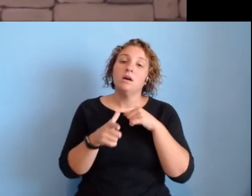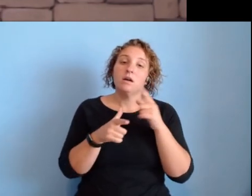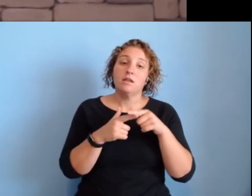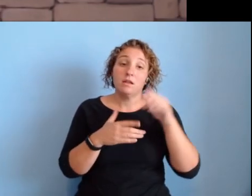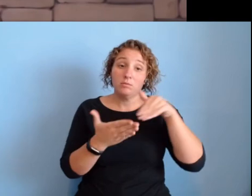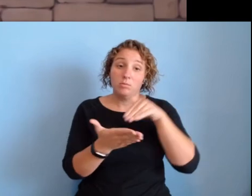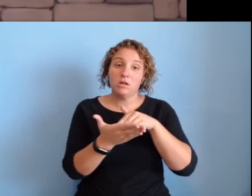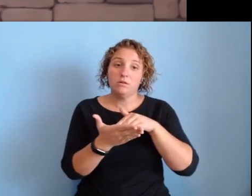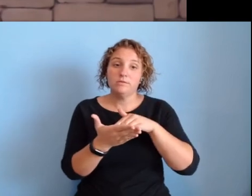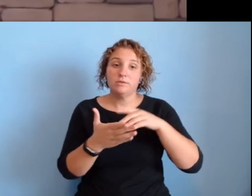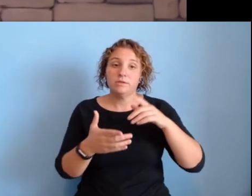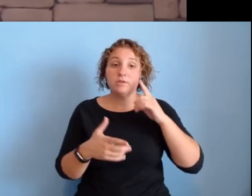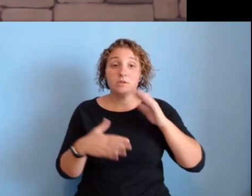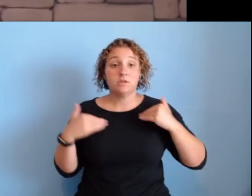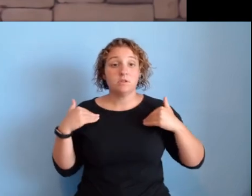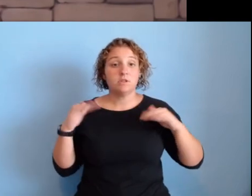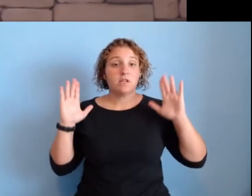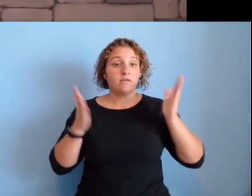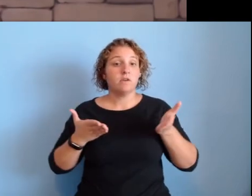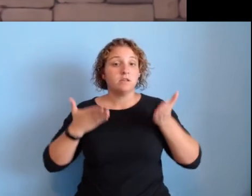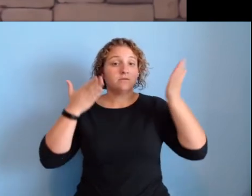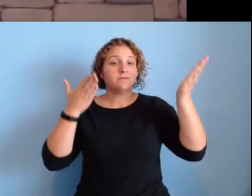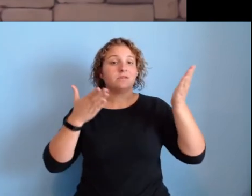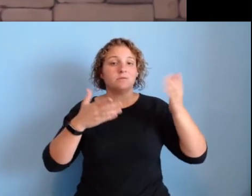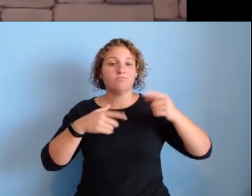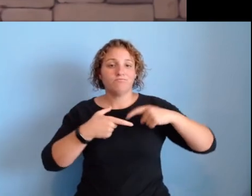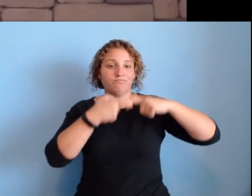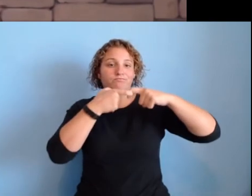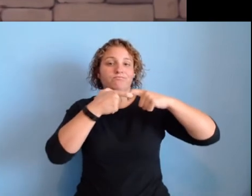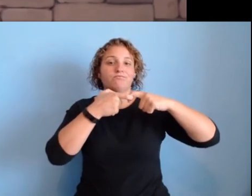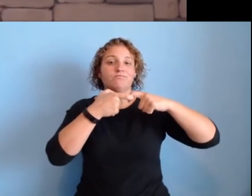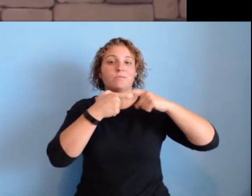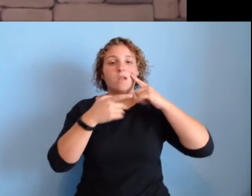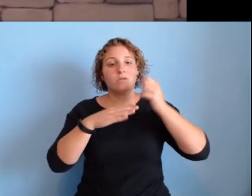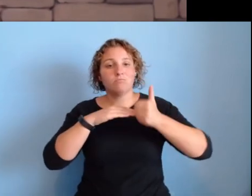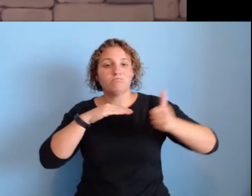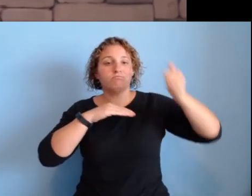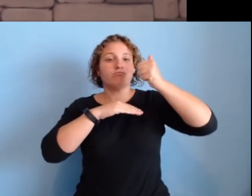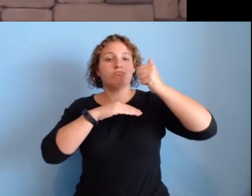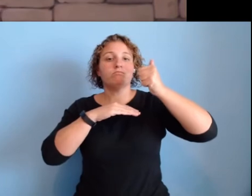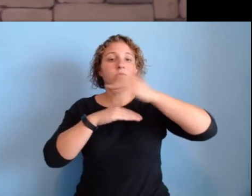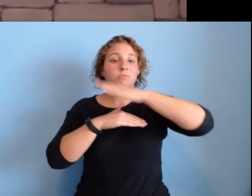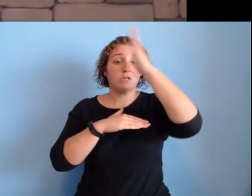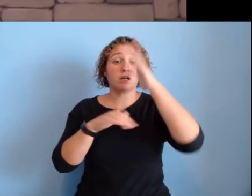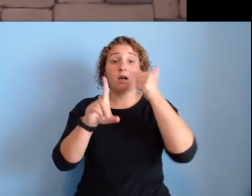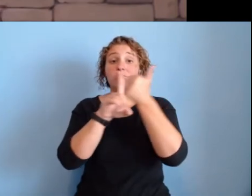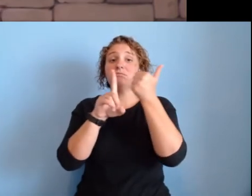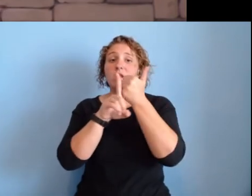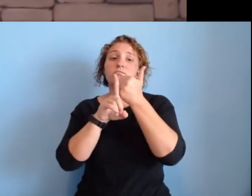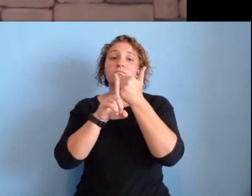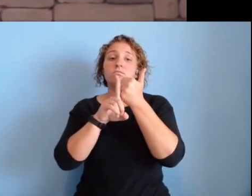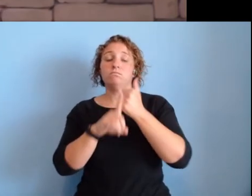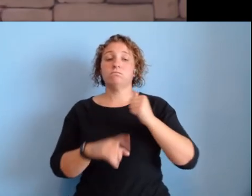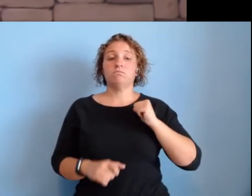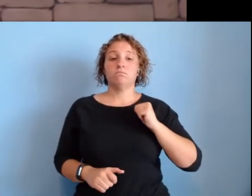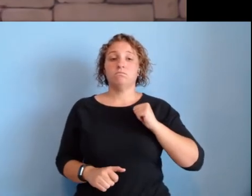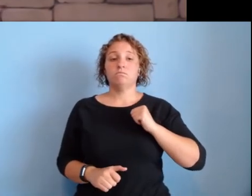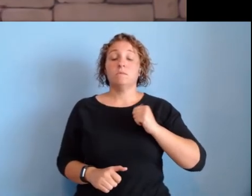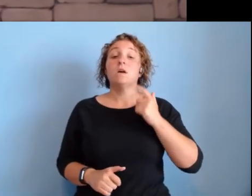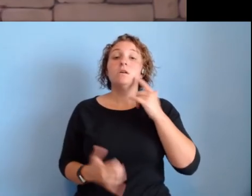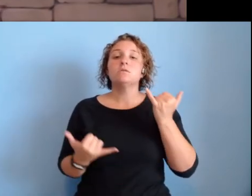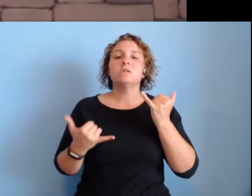36, we learn he demands to be worshipped above the God of gods, and he sets himself up as God himself. It seems